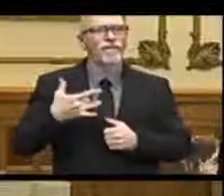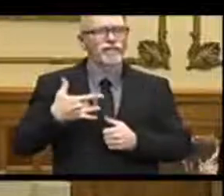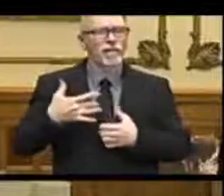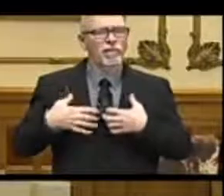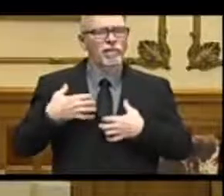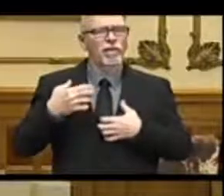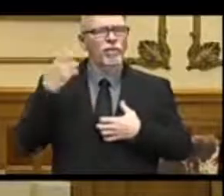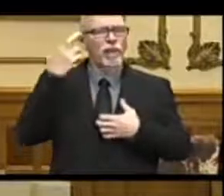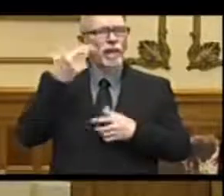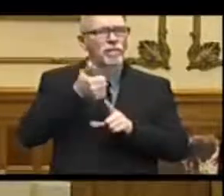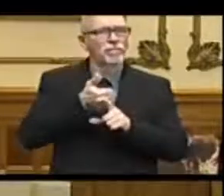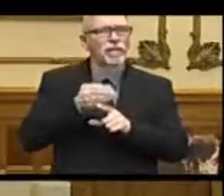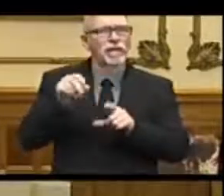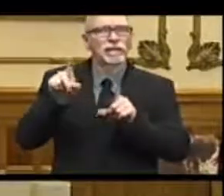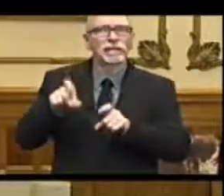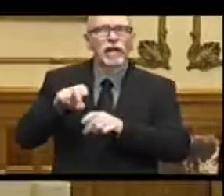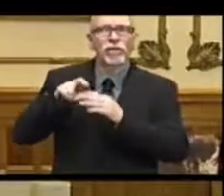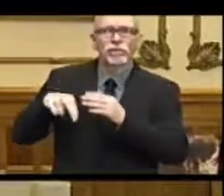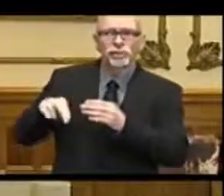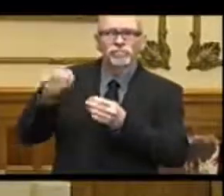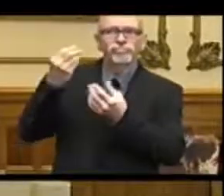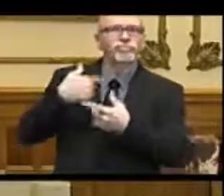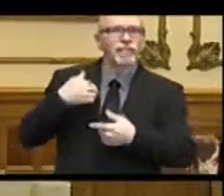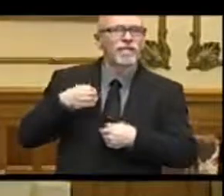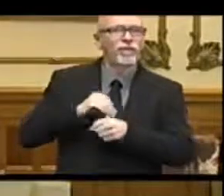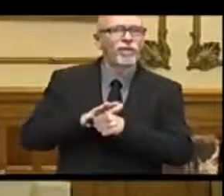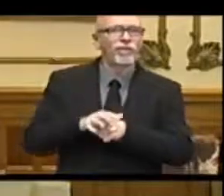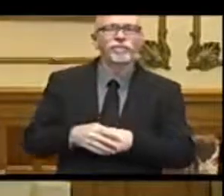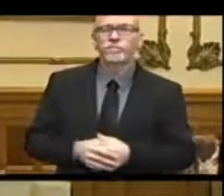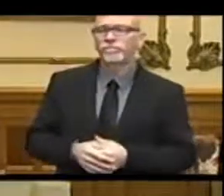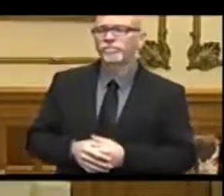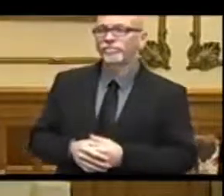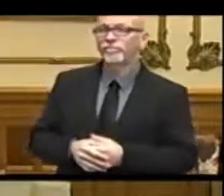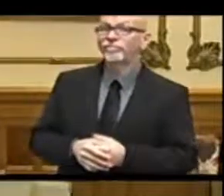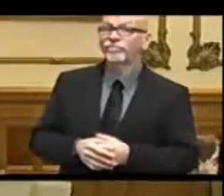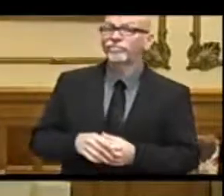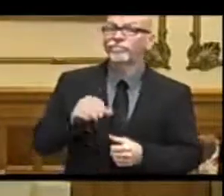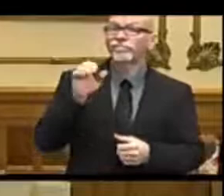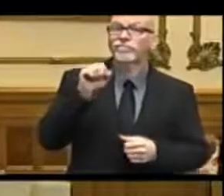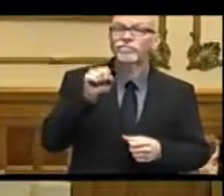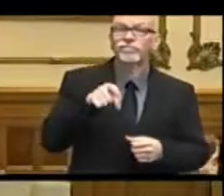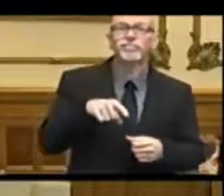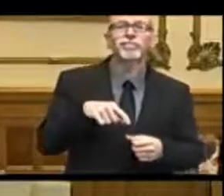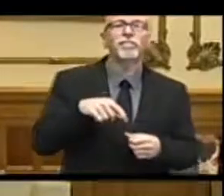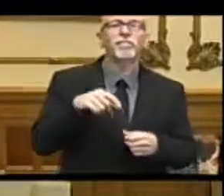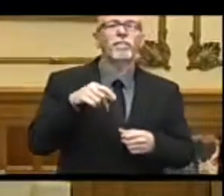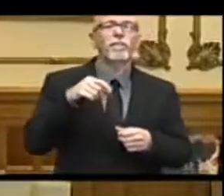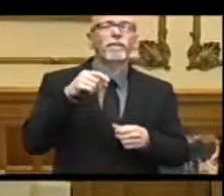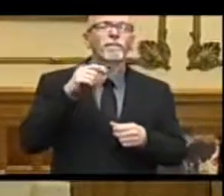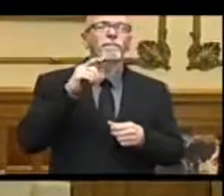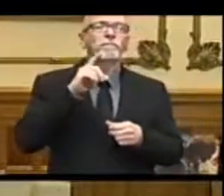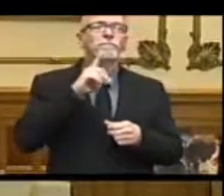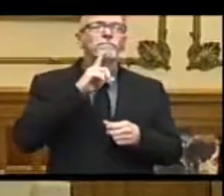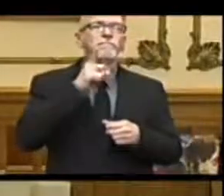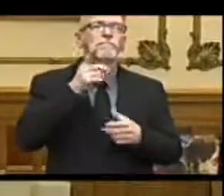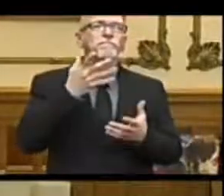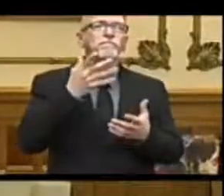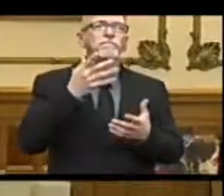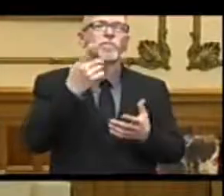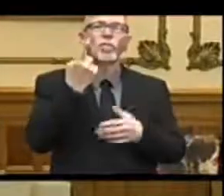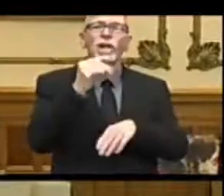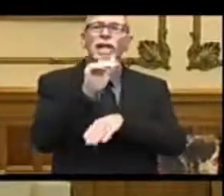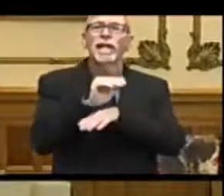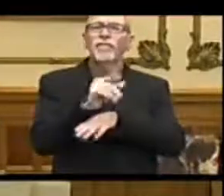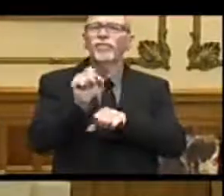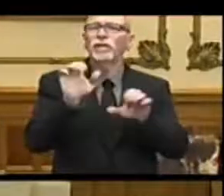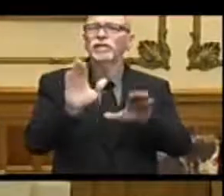that transition and to get that test result back? Yeah, I mean, I remember this very vividly to your point, Chris. One evening on a